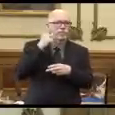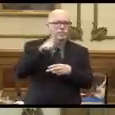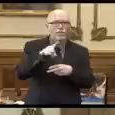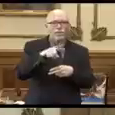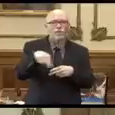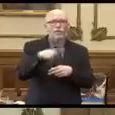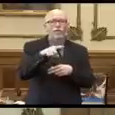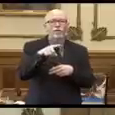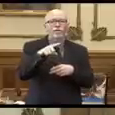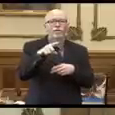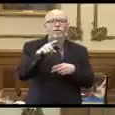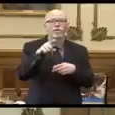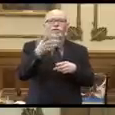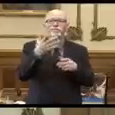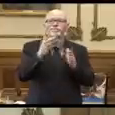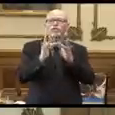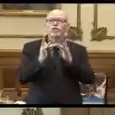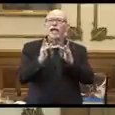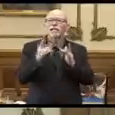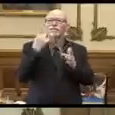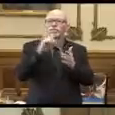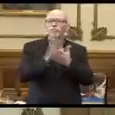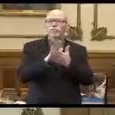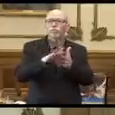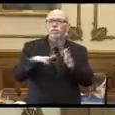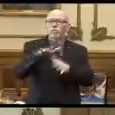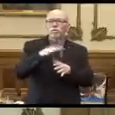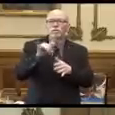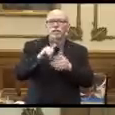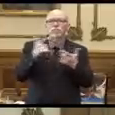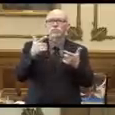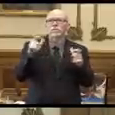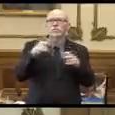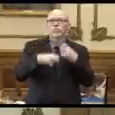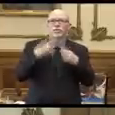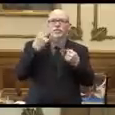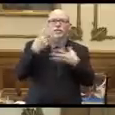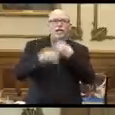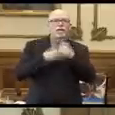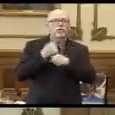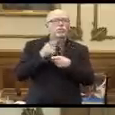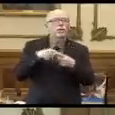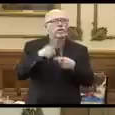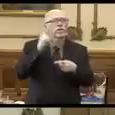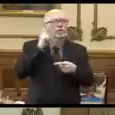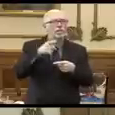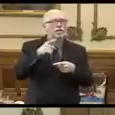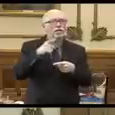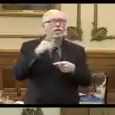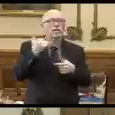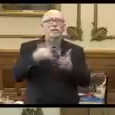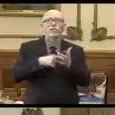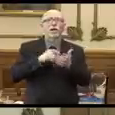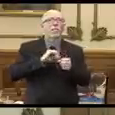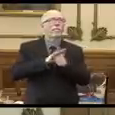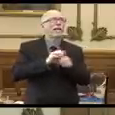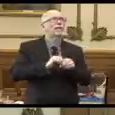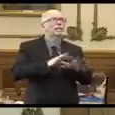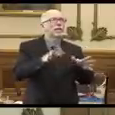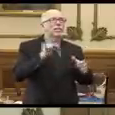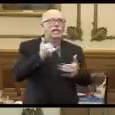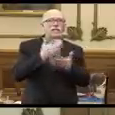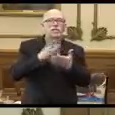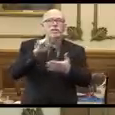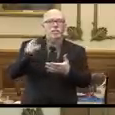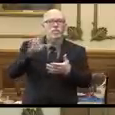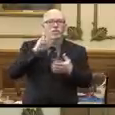for rural internet. This has obviously been a problem for years. Why did it take a global pandemic for some of these companies